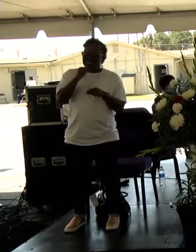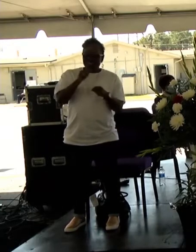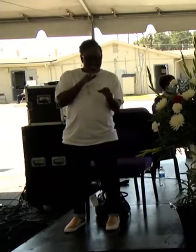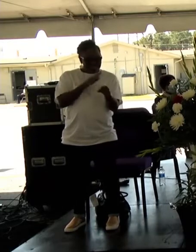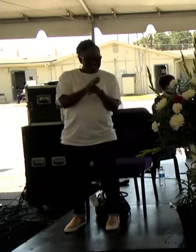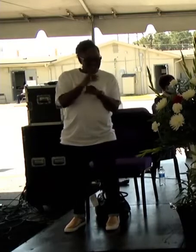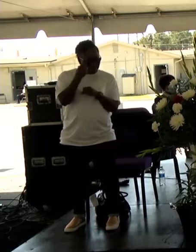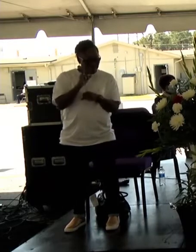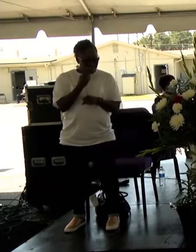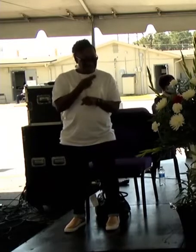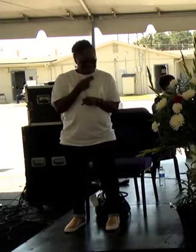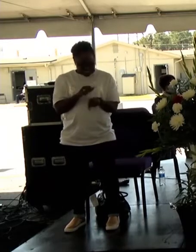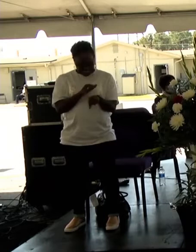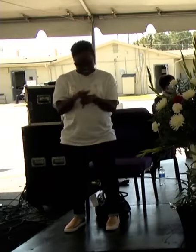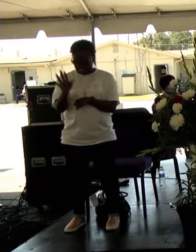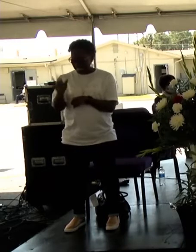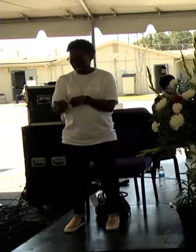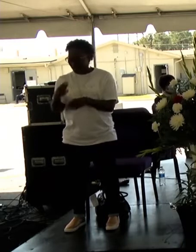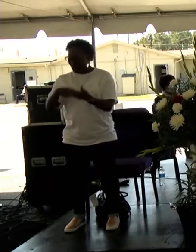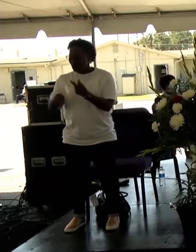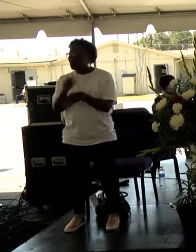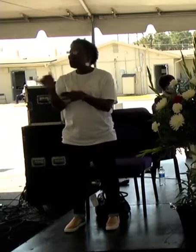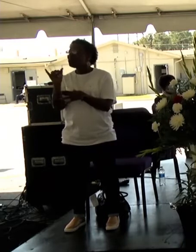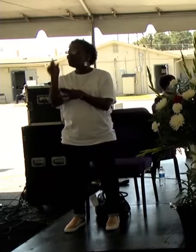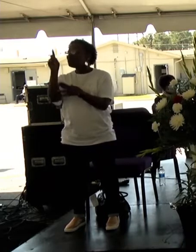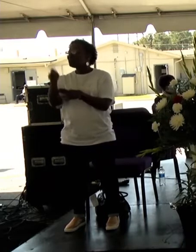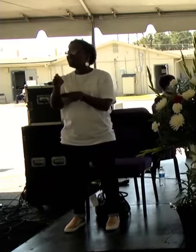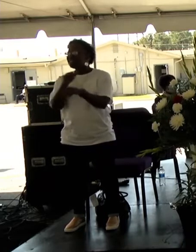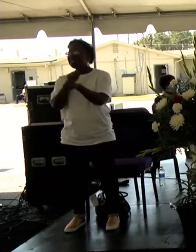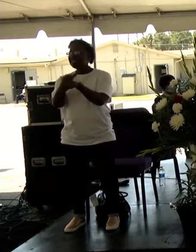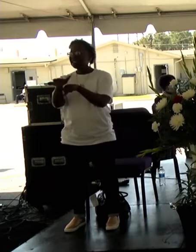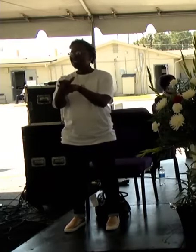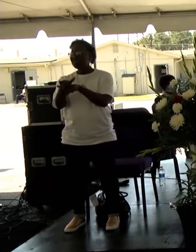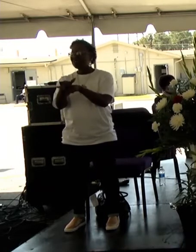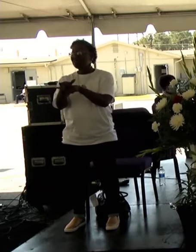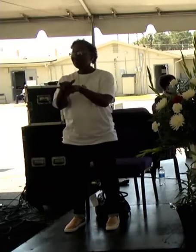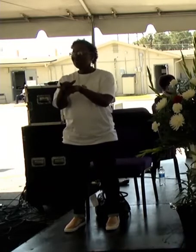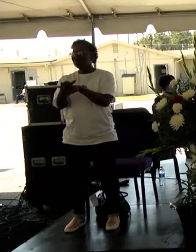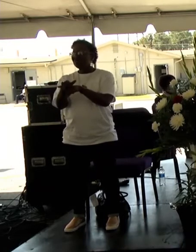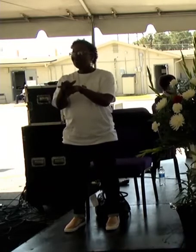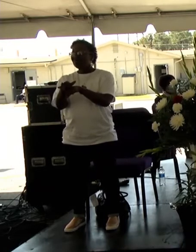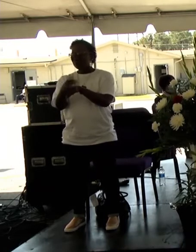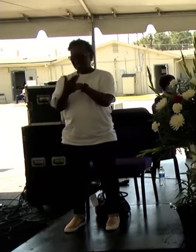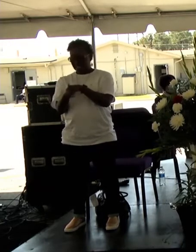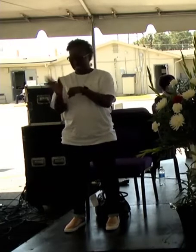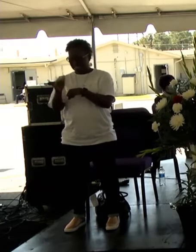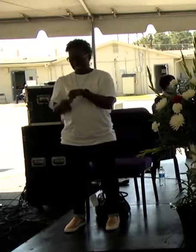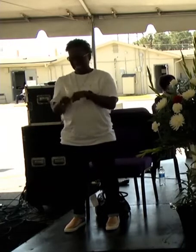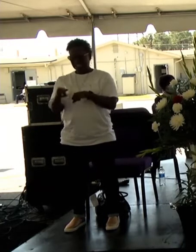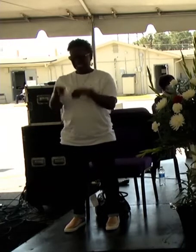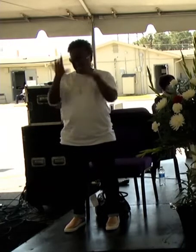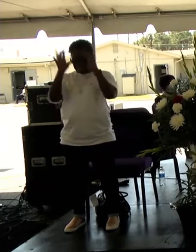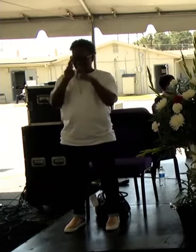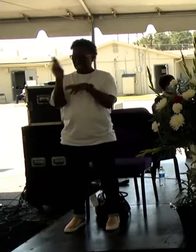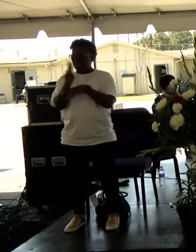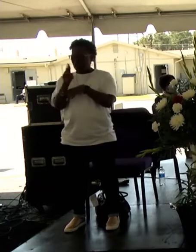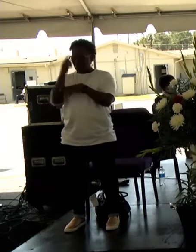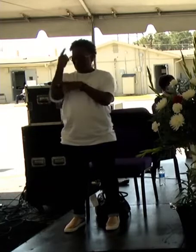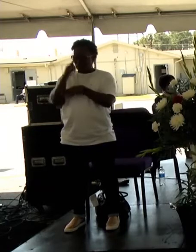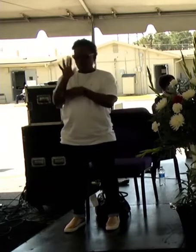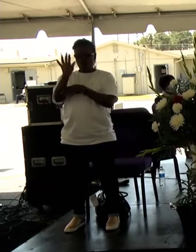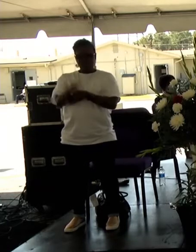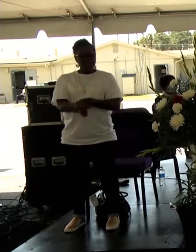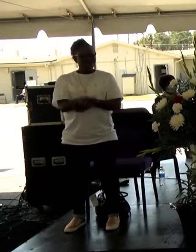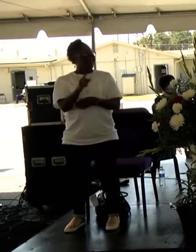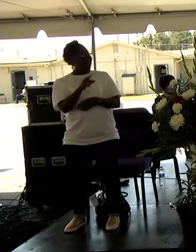enough for us to be able to just send you the tub. We had to send you the essence of what would be able to give her the pleasure of her foot scrub.